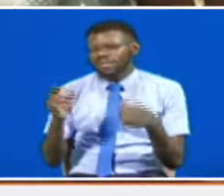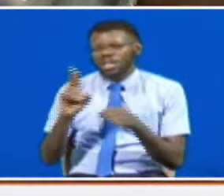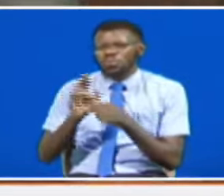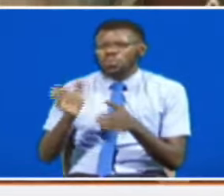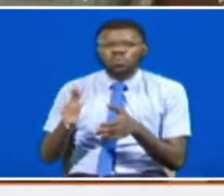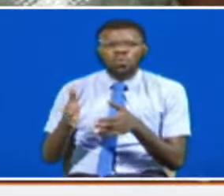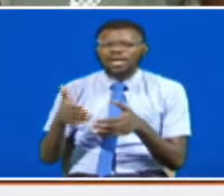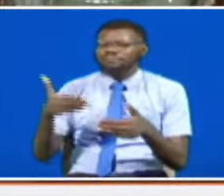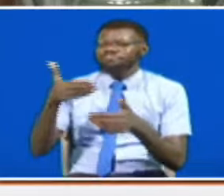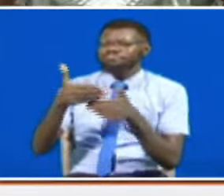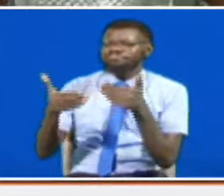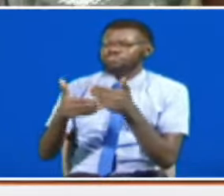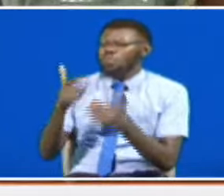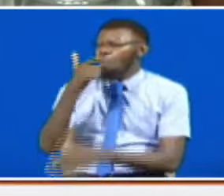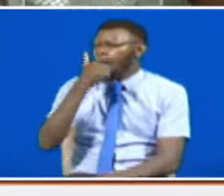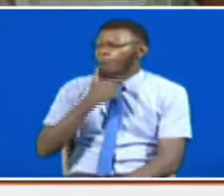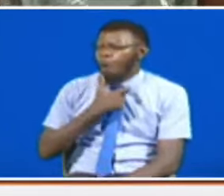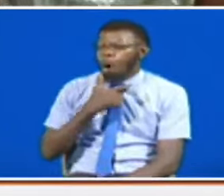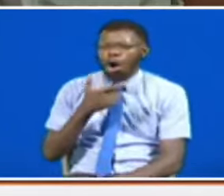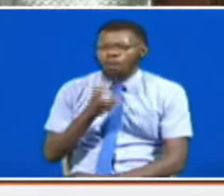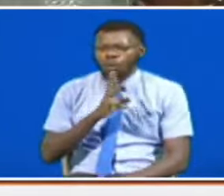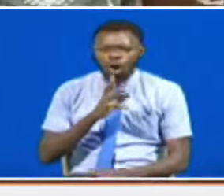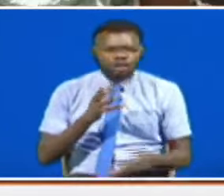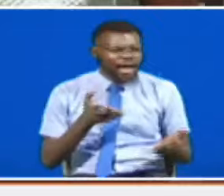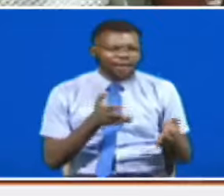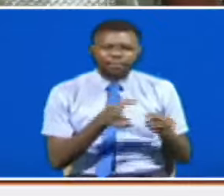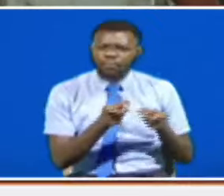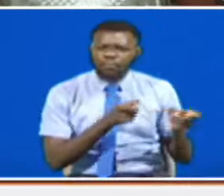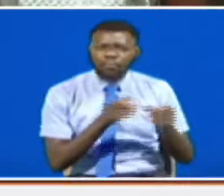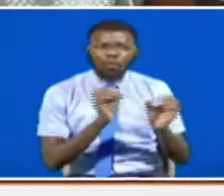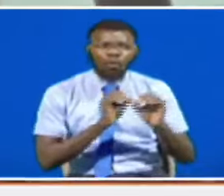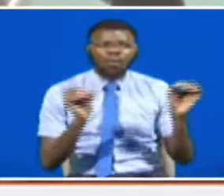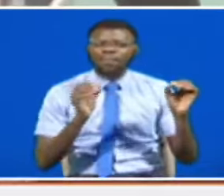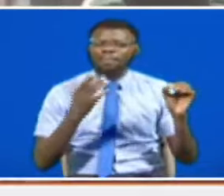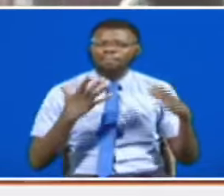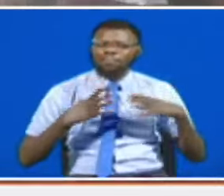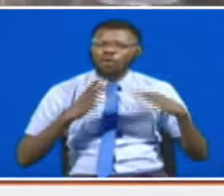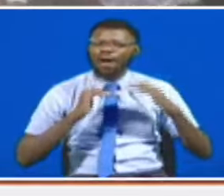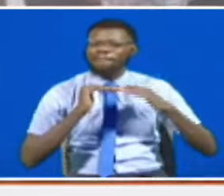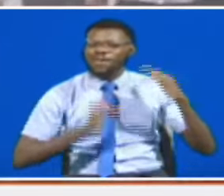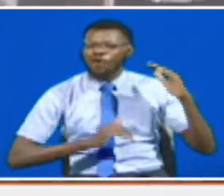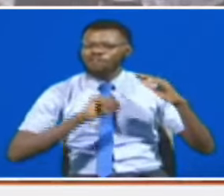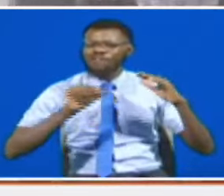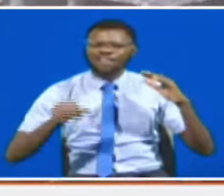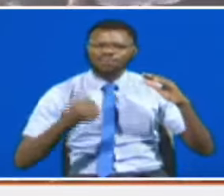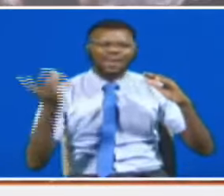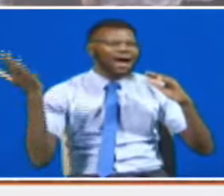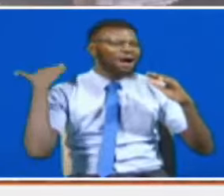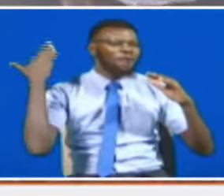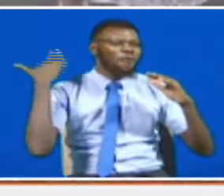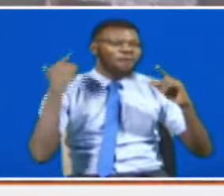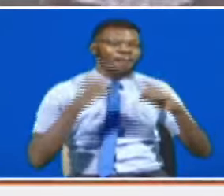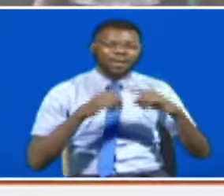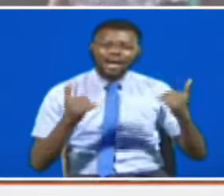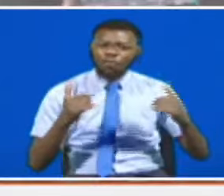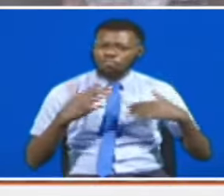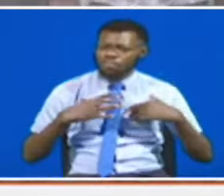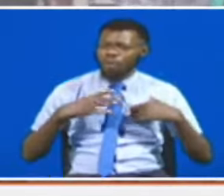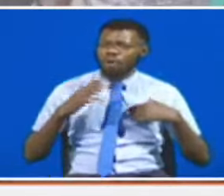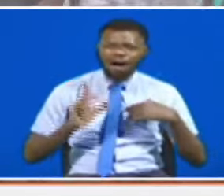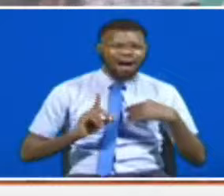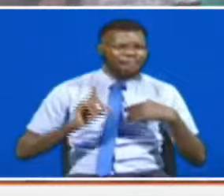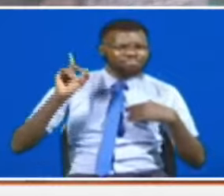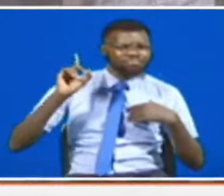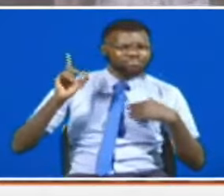was designed to serve less than 500,000 people when the current city population has bloomed to 6 million, with 1